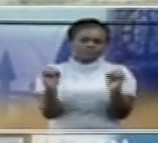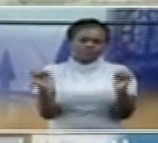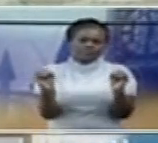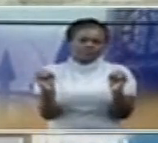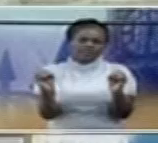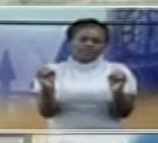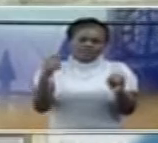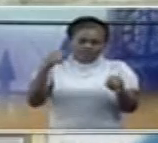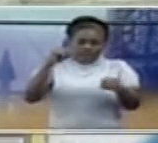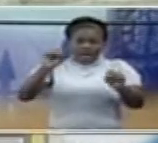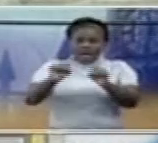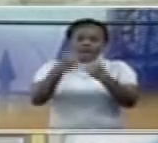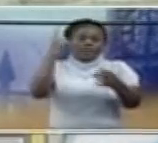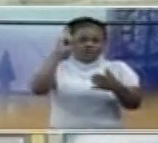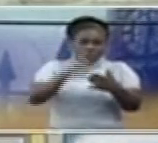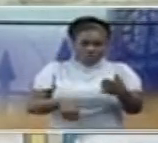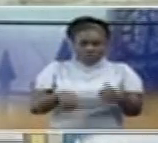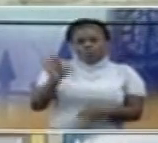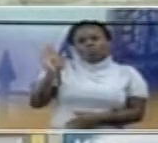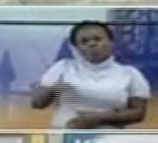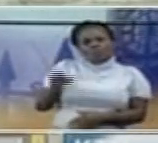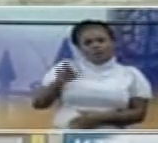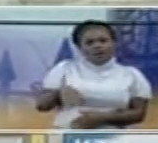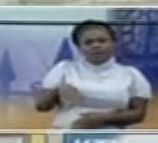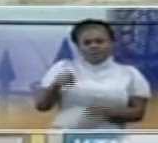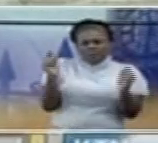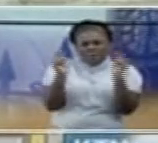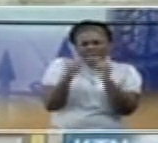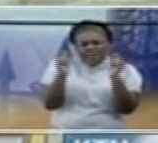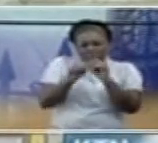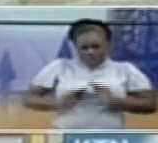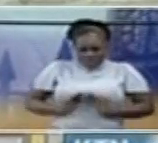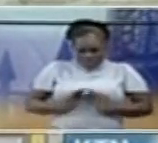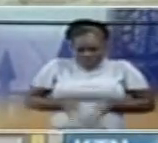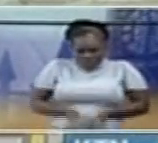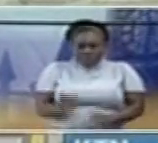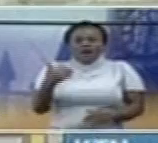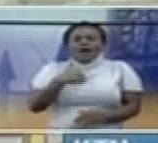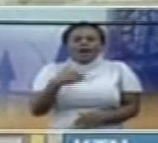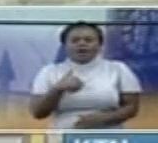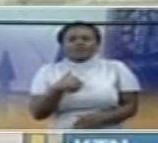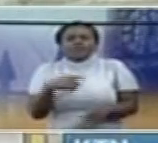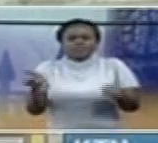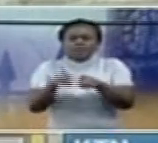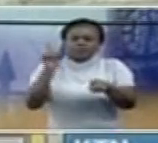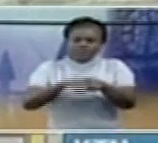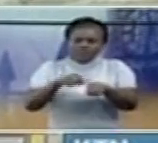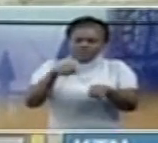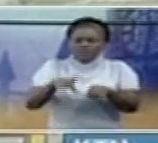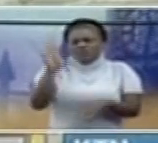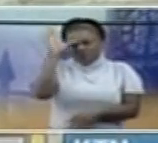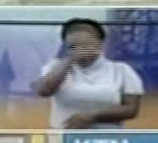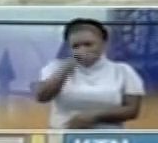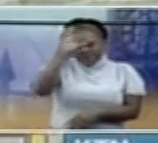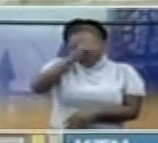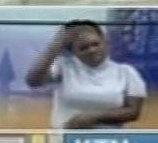So unapata mwanamke ako kwa maumivu na kwa vile kuna ukosefu